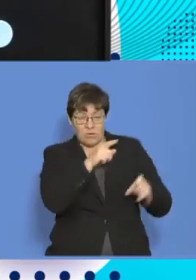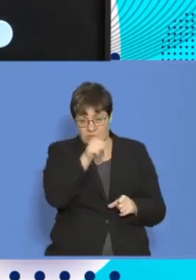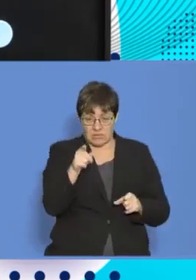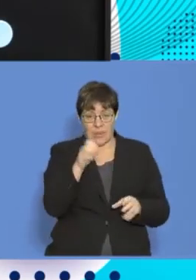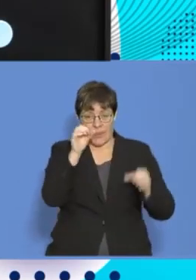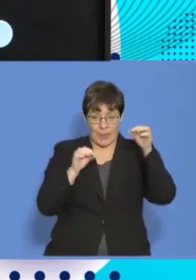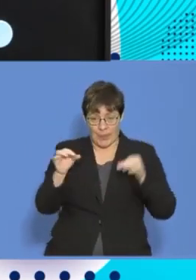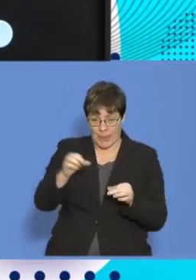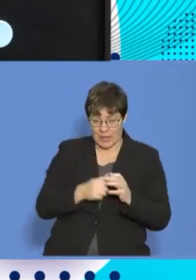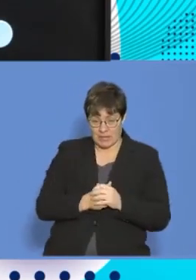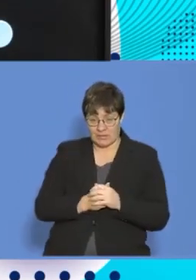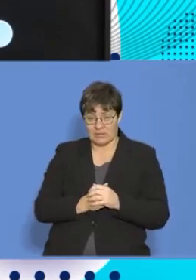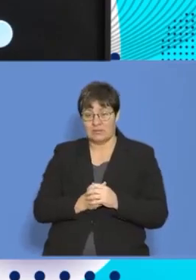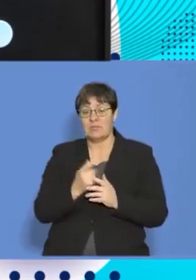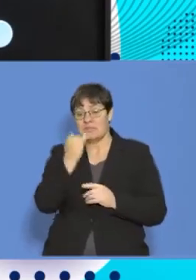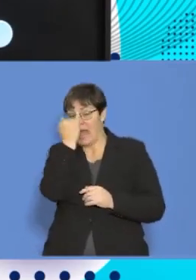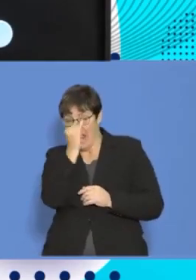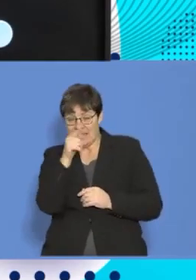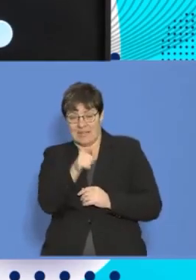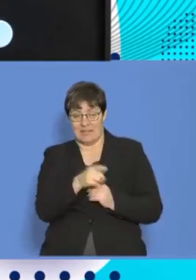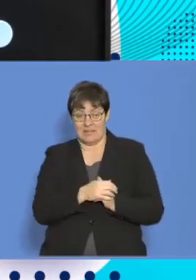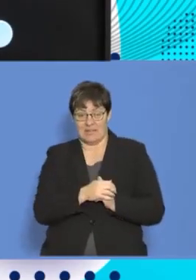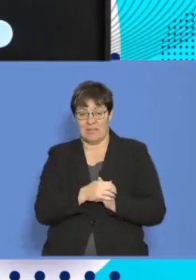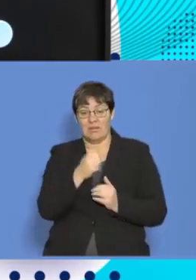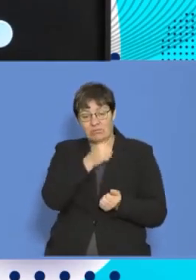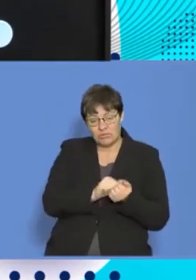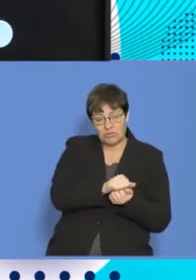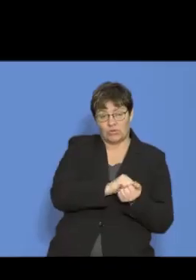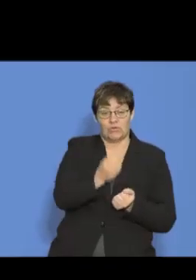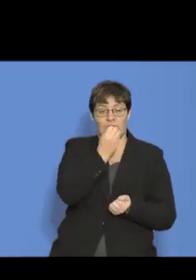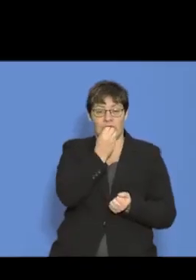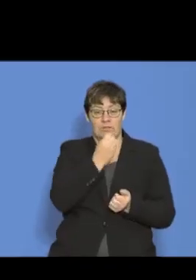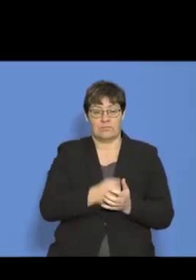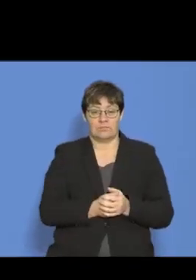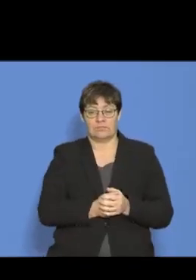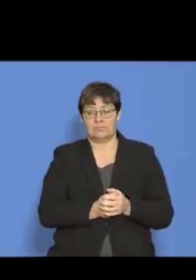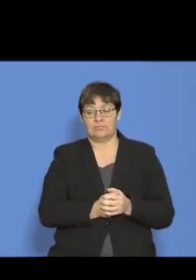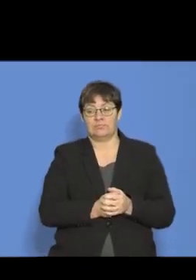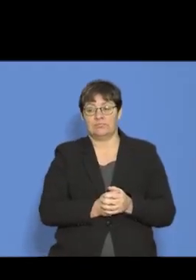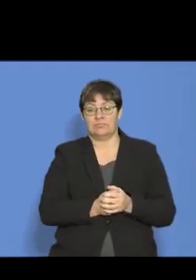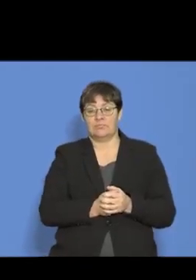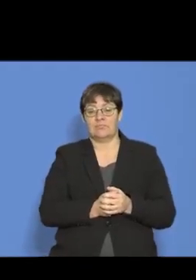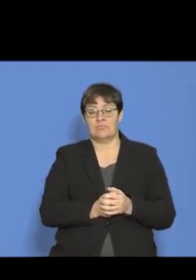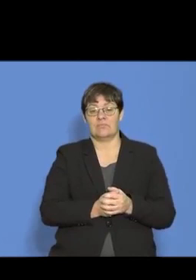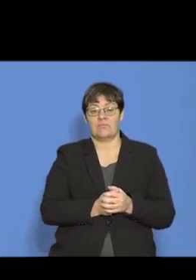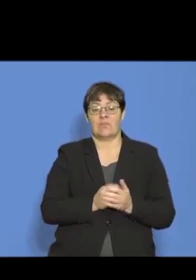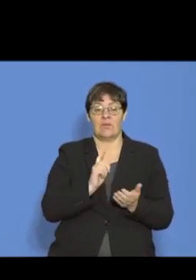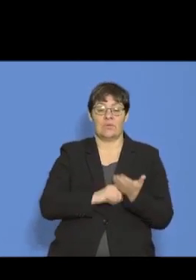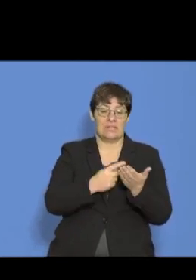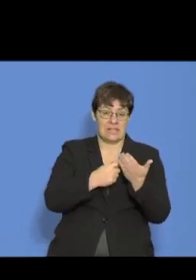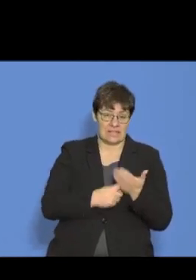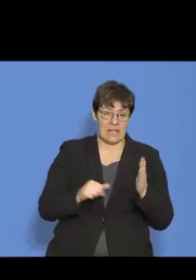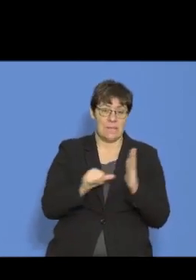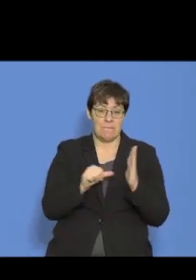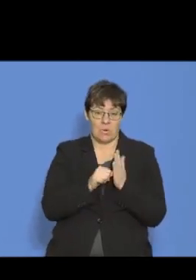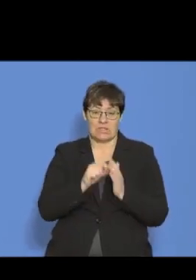breaking down smaller particles. And that is the idea behind chewing our food. Right, and we discussed